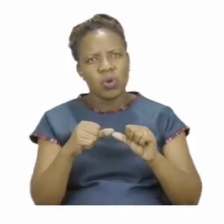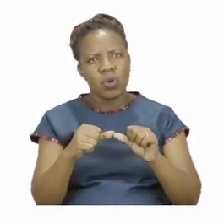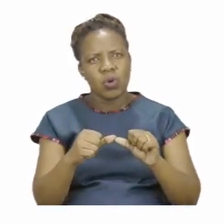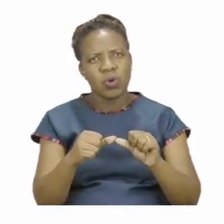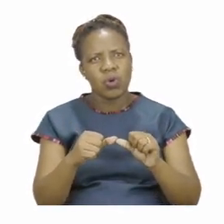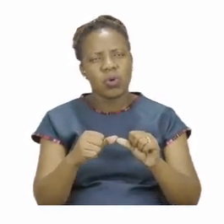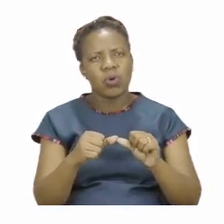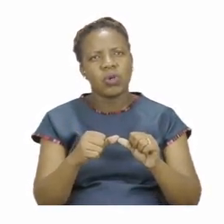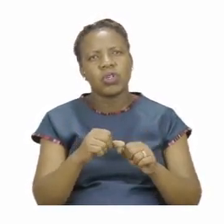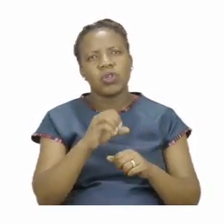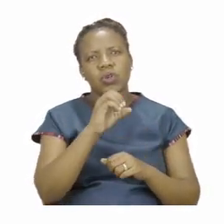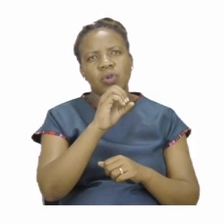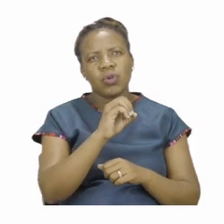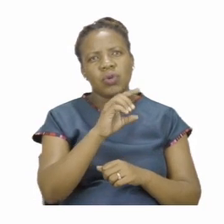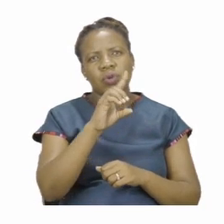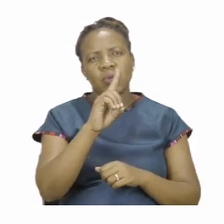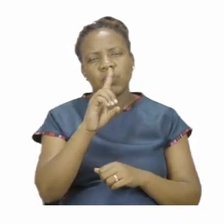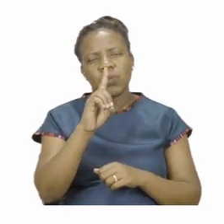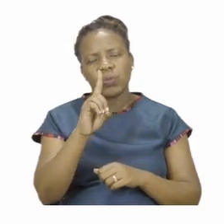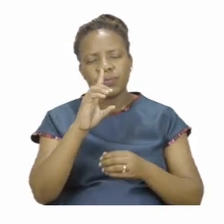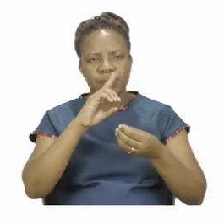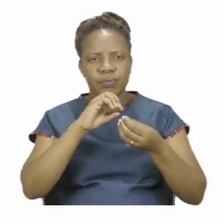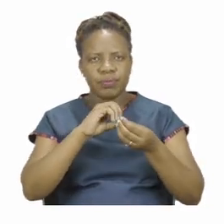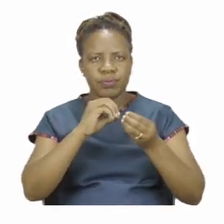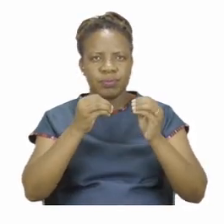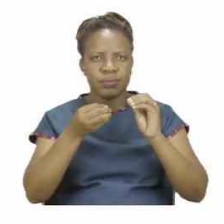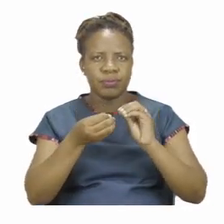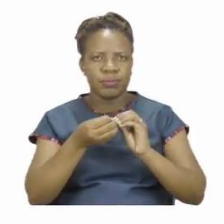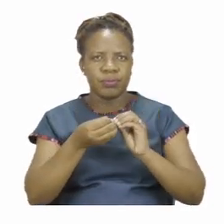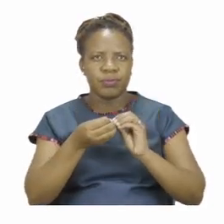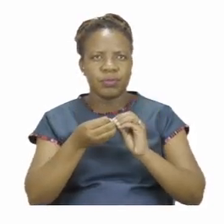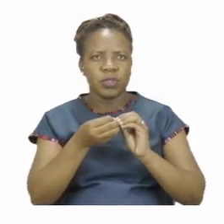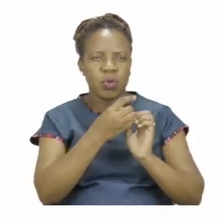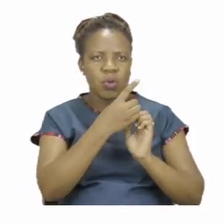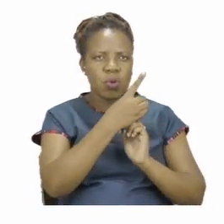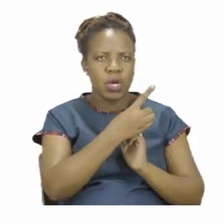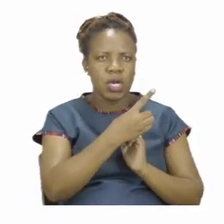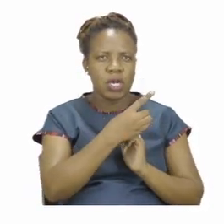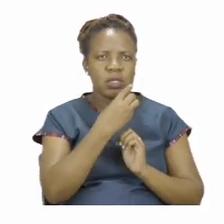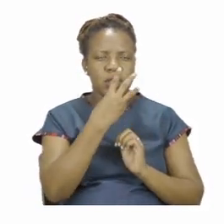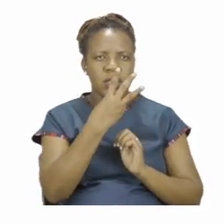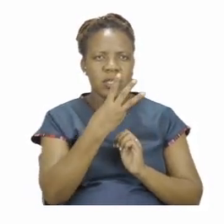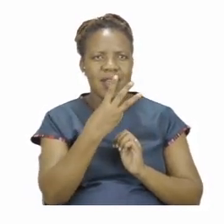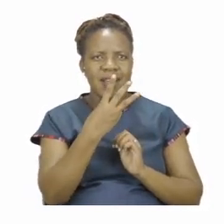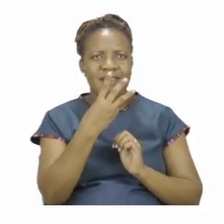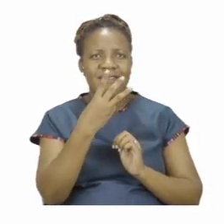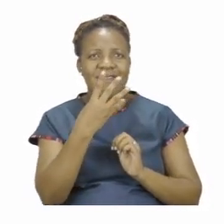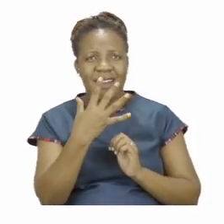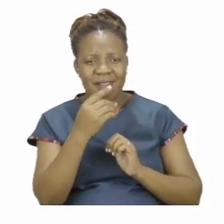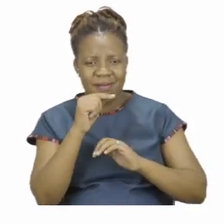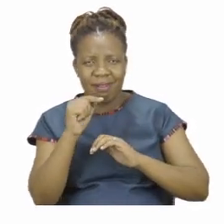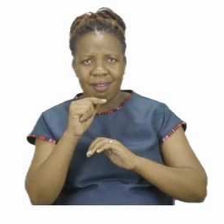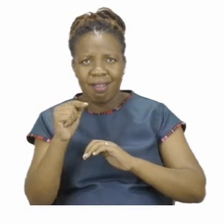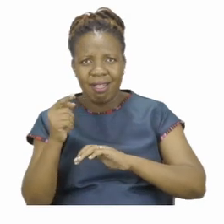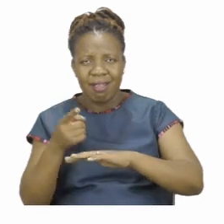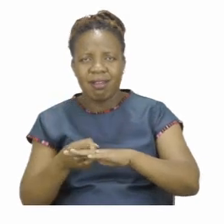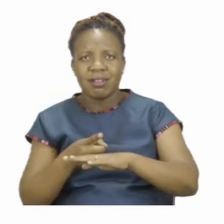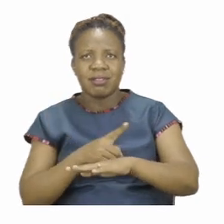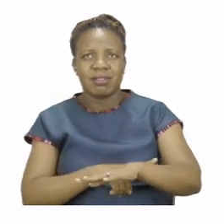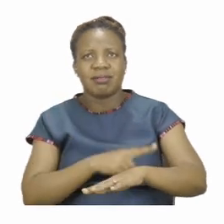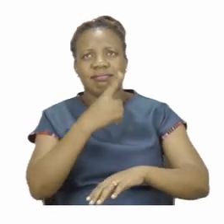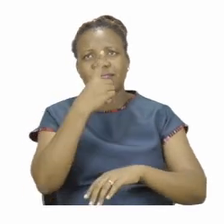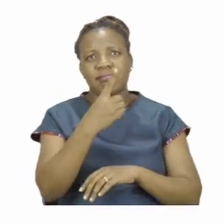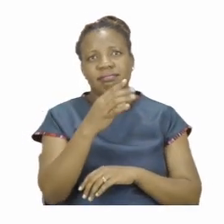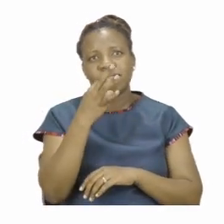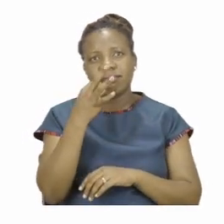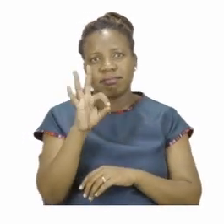Wow, that seems very easy. So you're going to do that one by yourselves. And then for number 3, we're going to go ahead and do